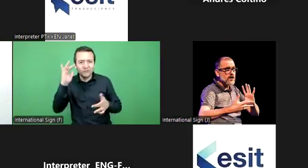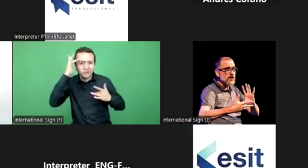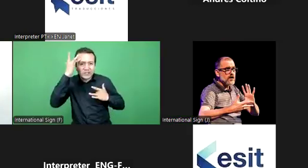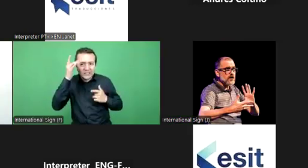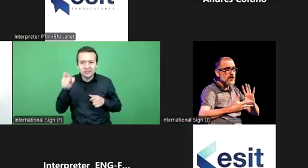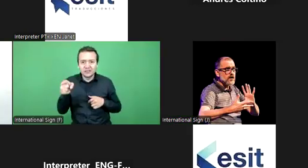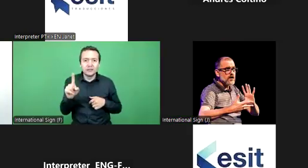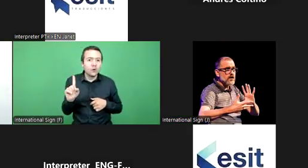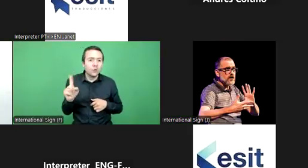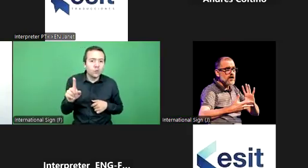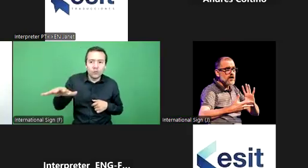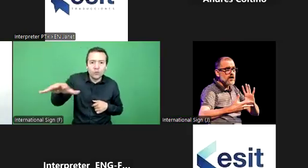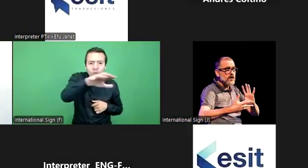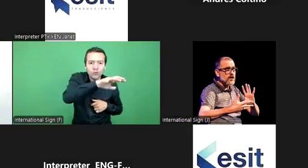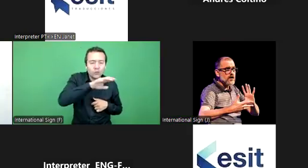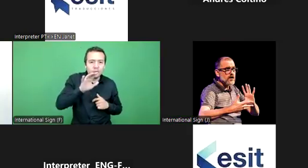need to,